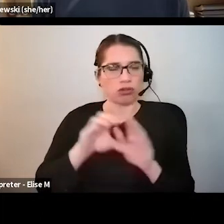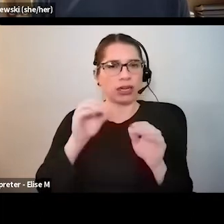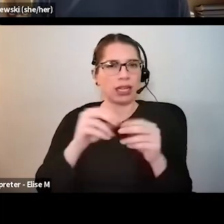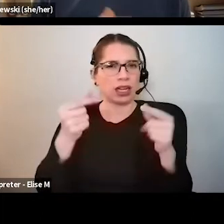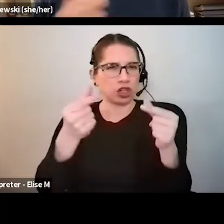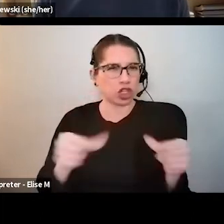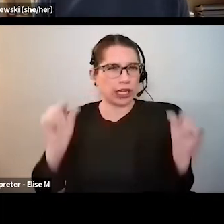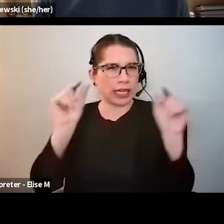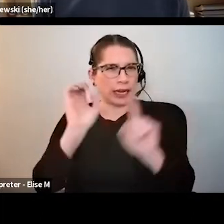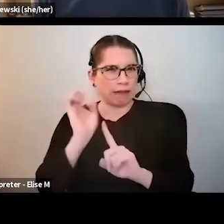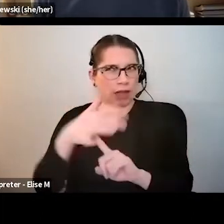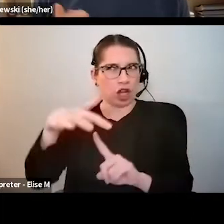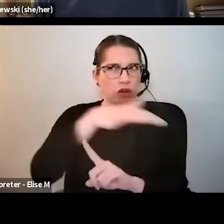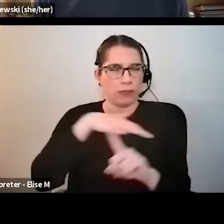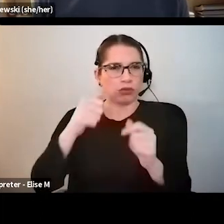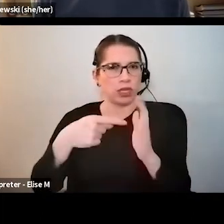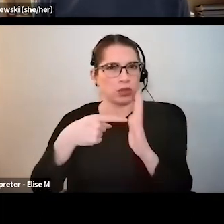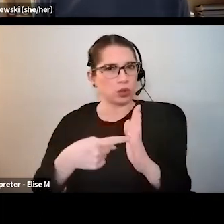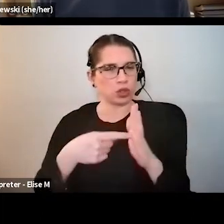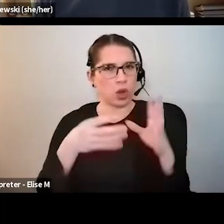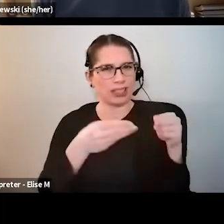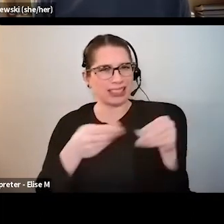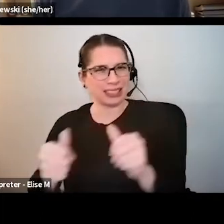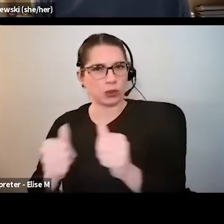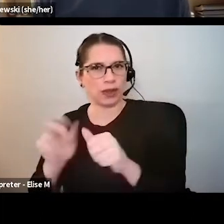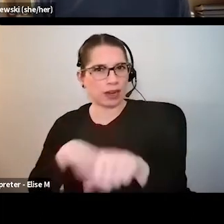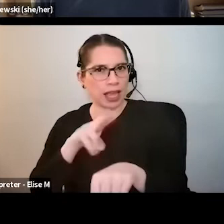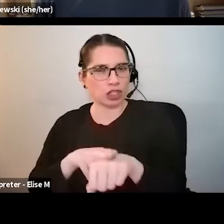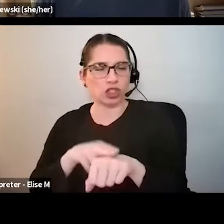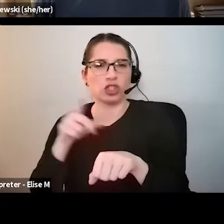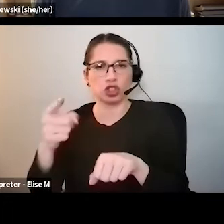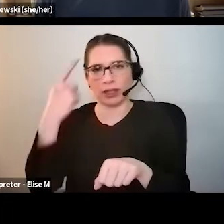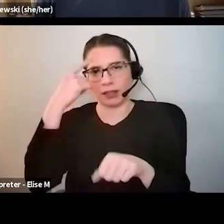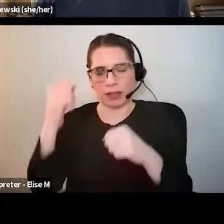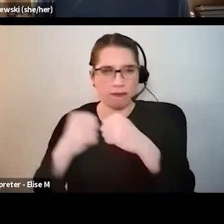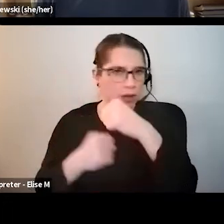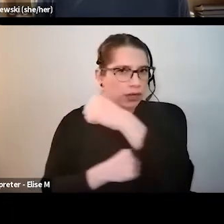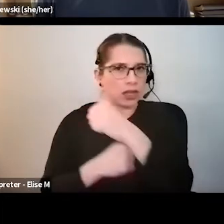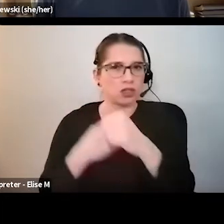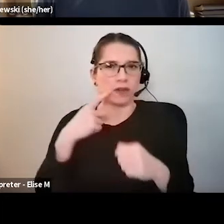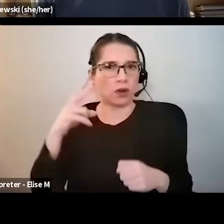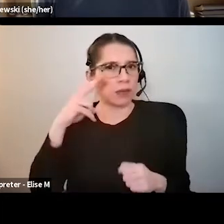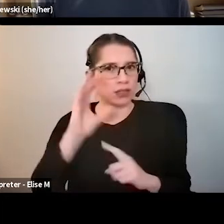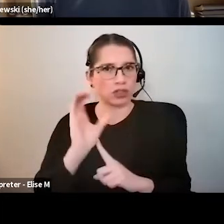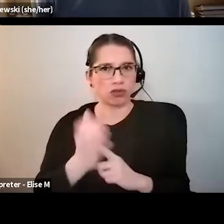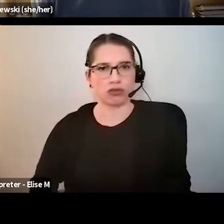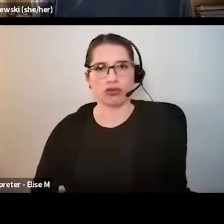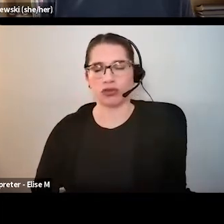the continuity of nature that she saw as a bedrock of Mexican culture.